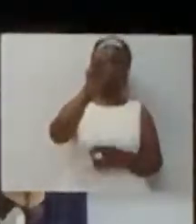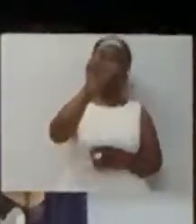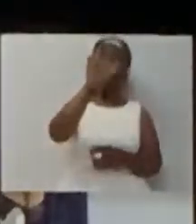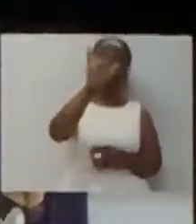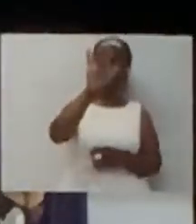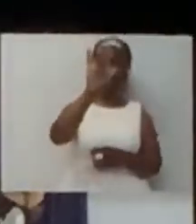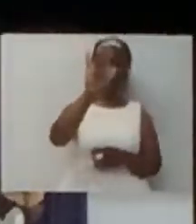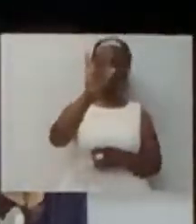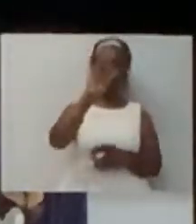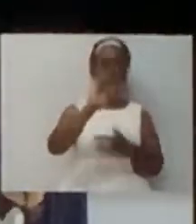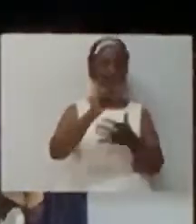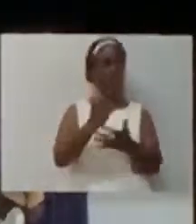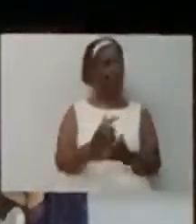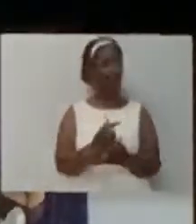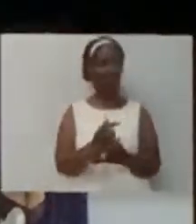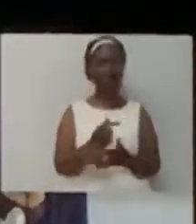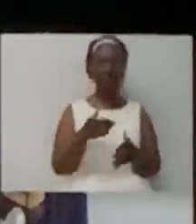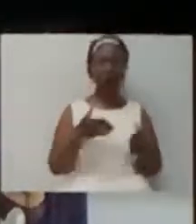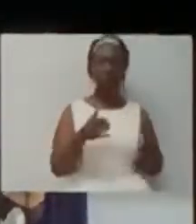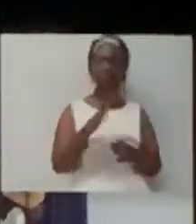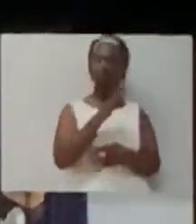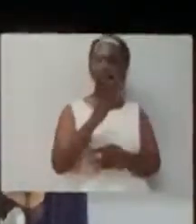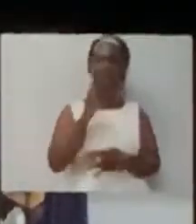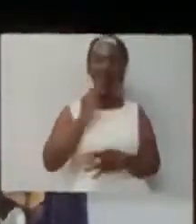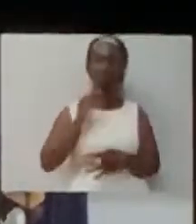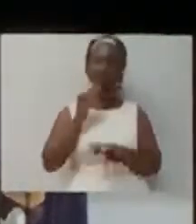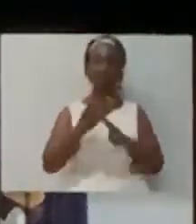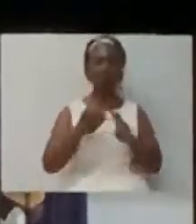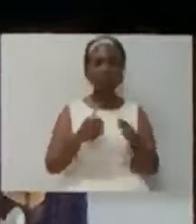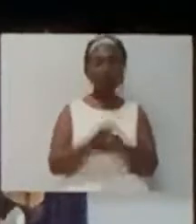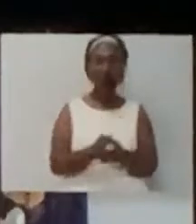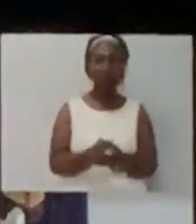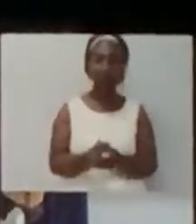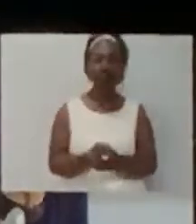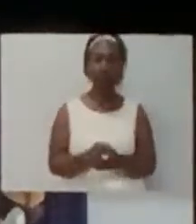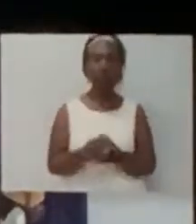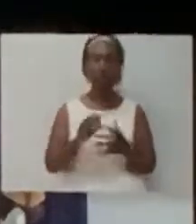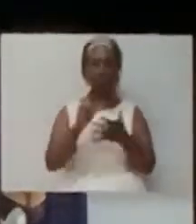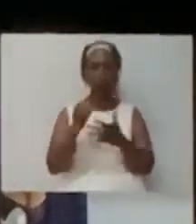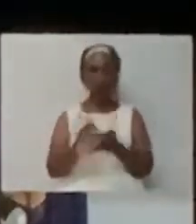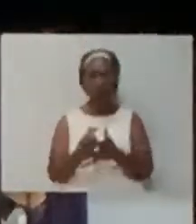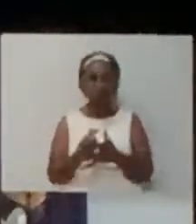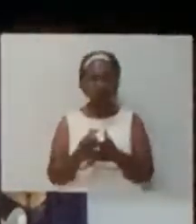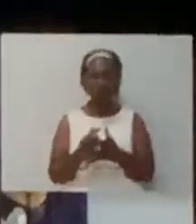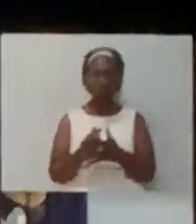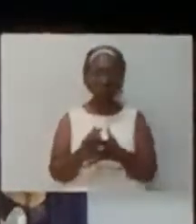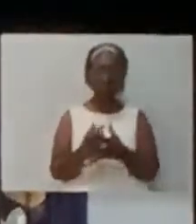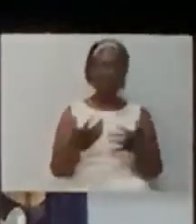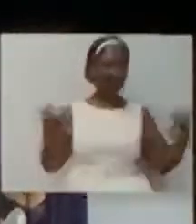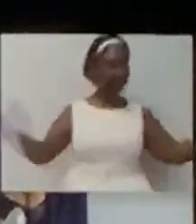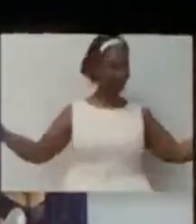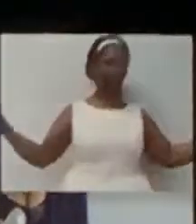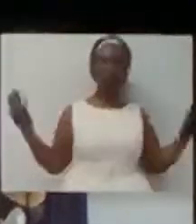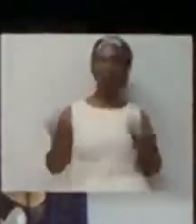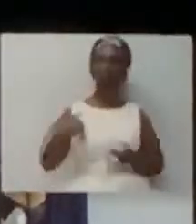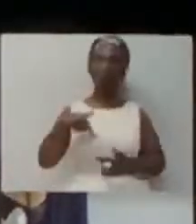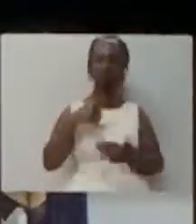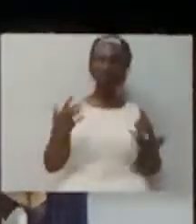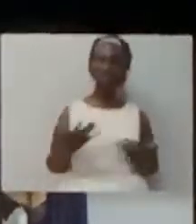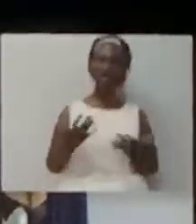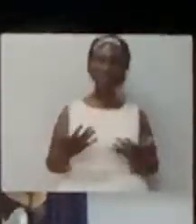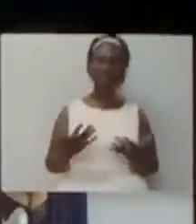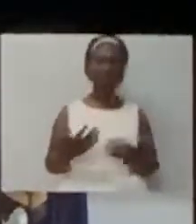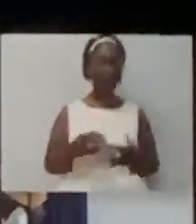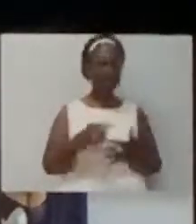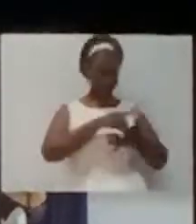way we've never done it before. Graduation, here we are. No one expected to have to